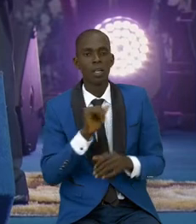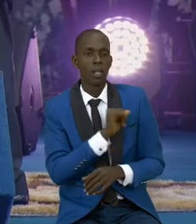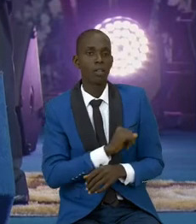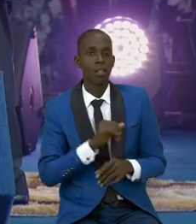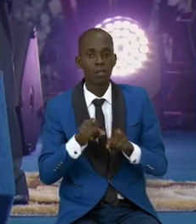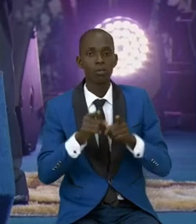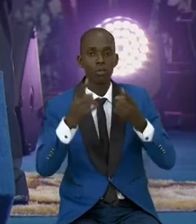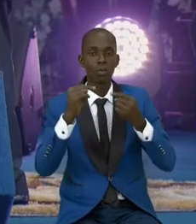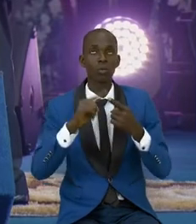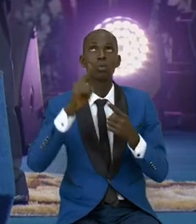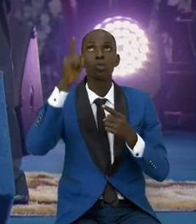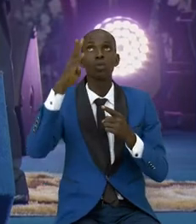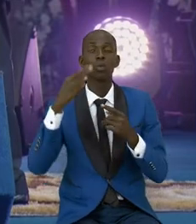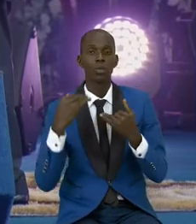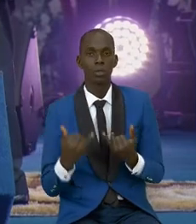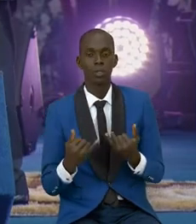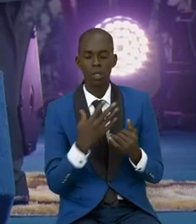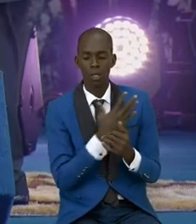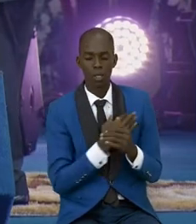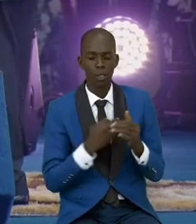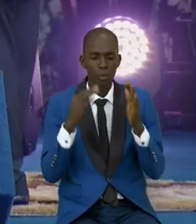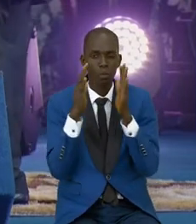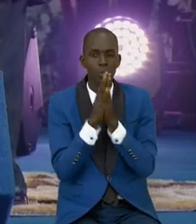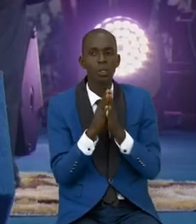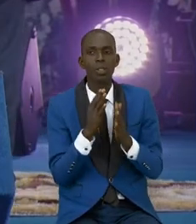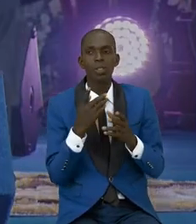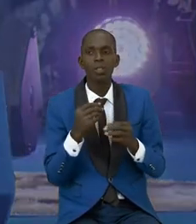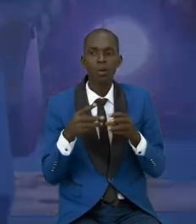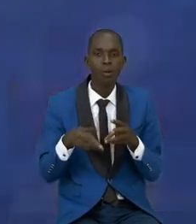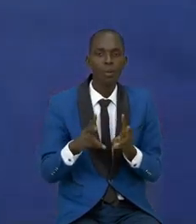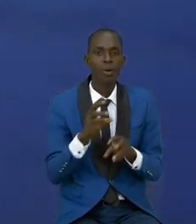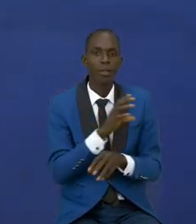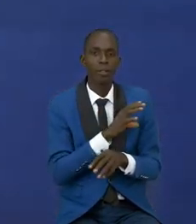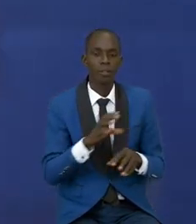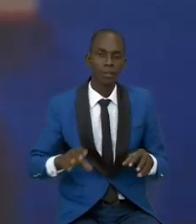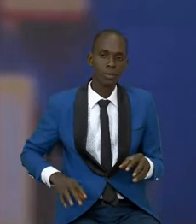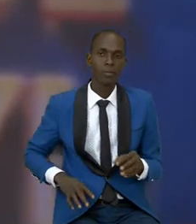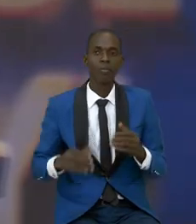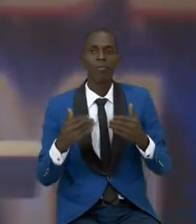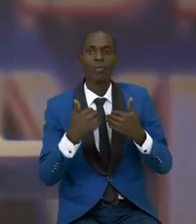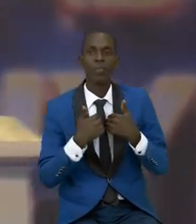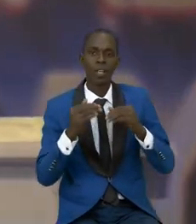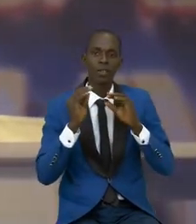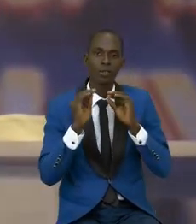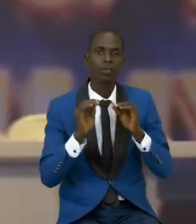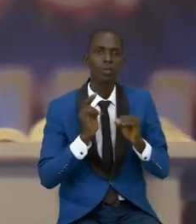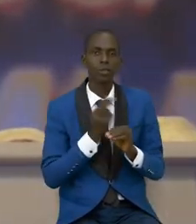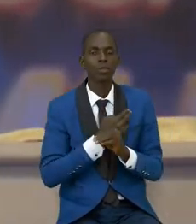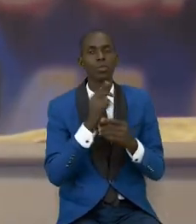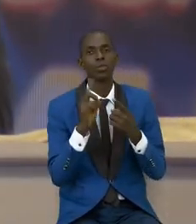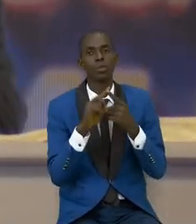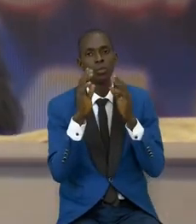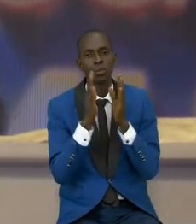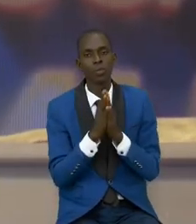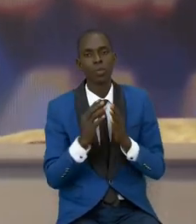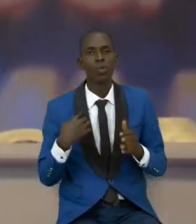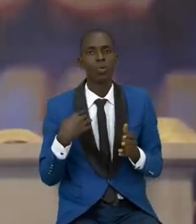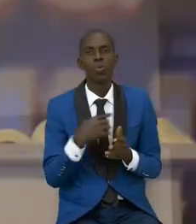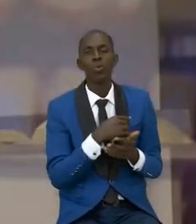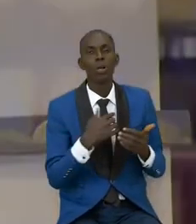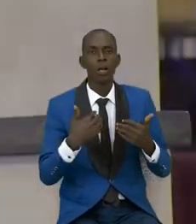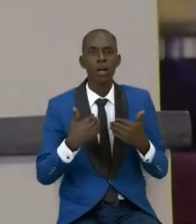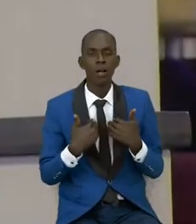then, and we pray the way Christ has taught us to pray, we have